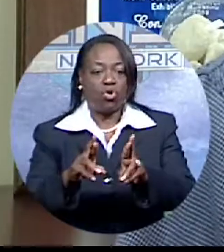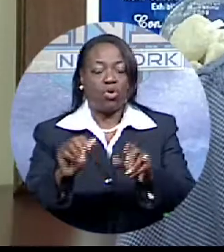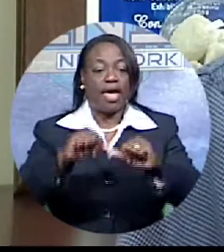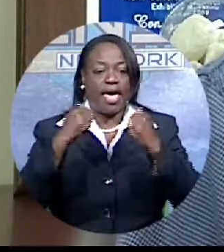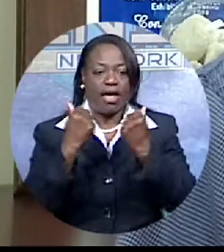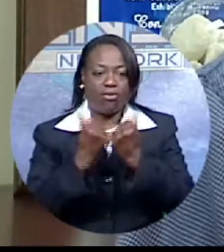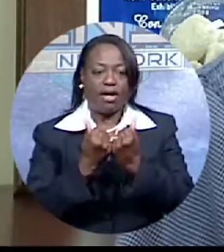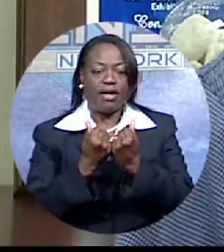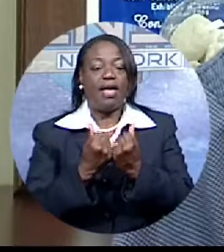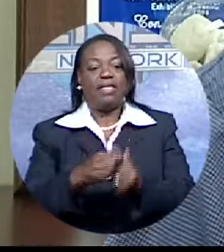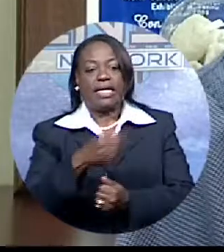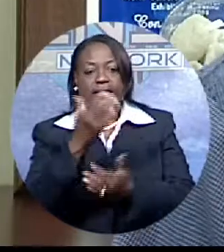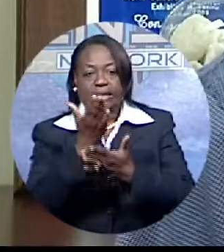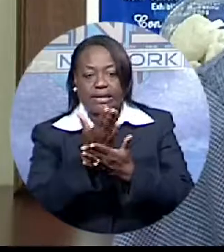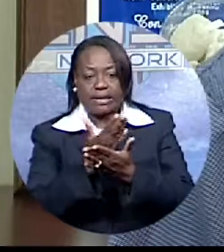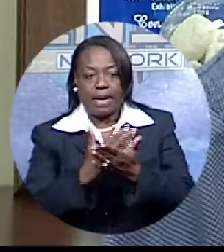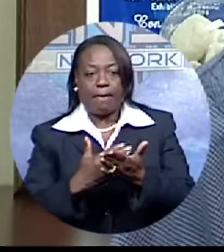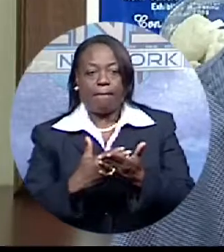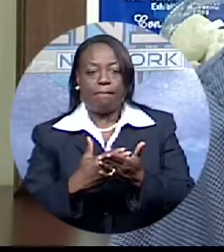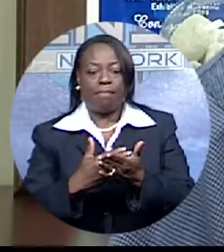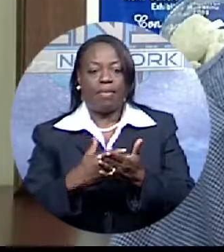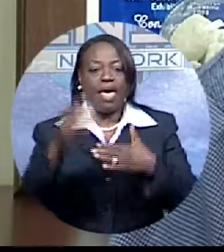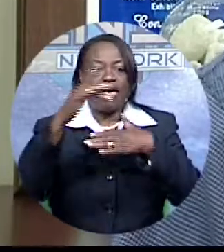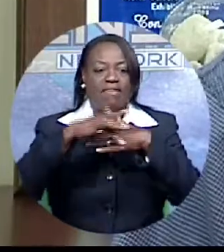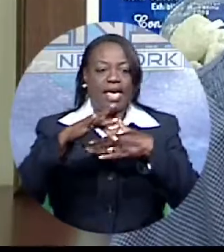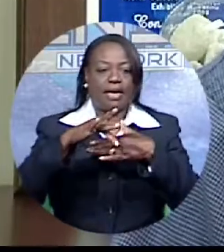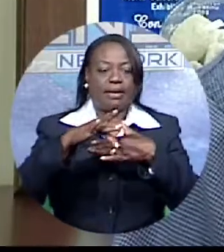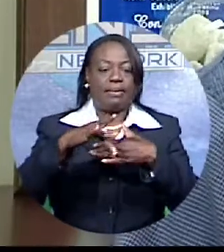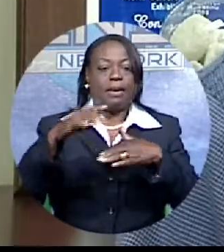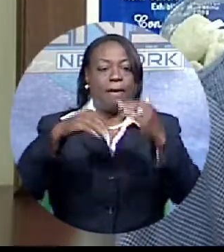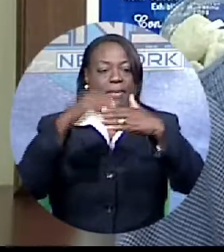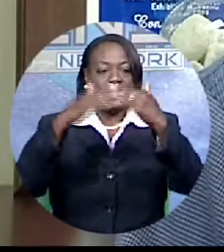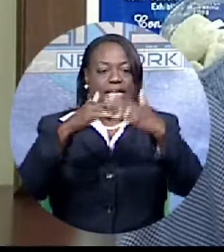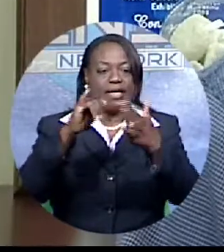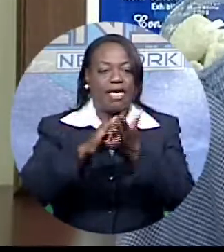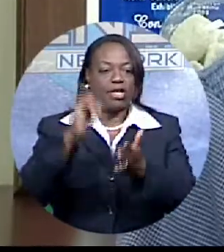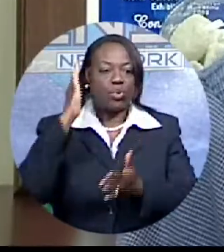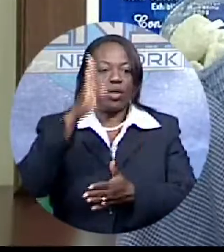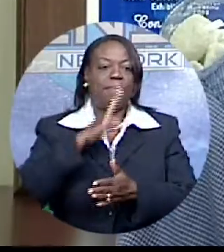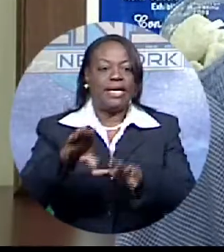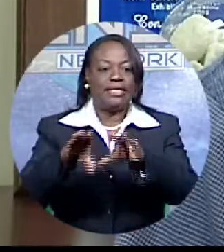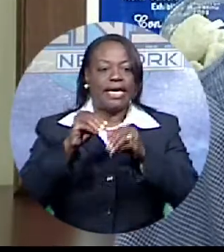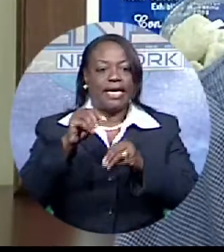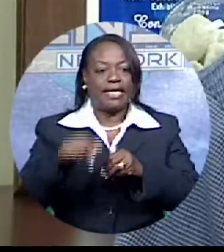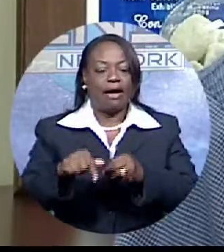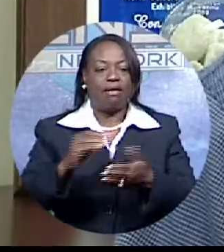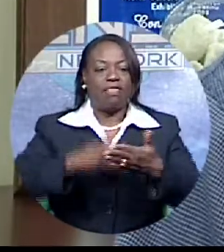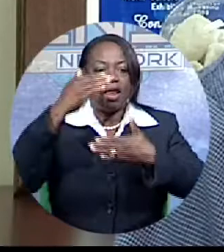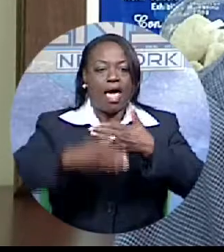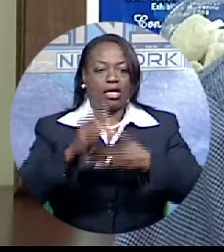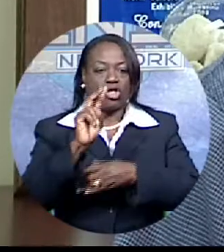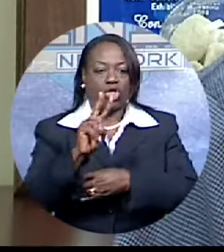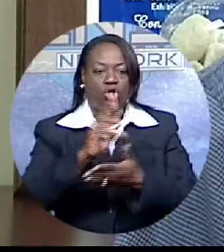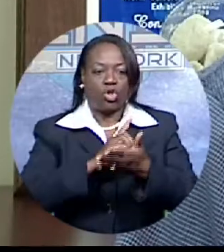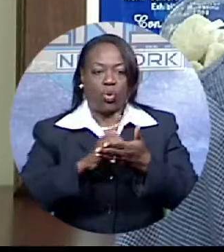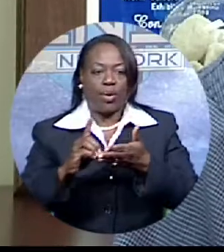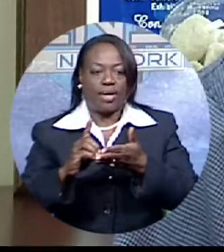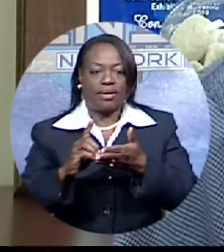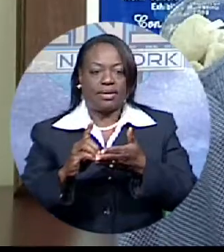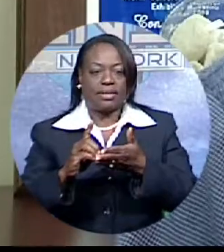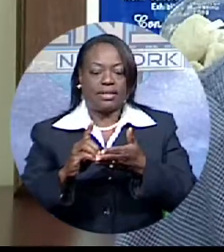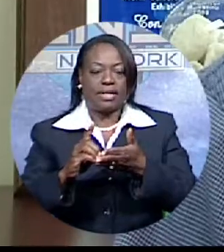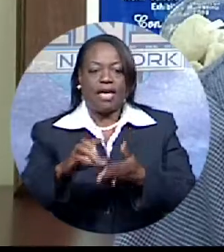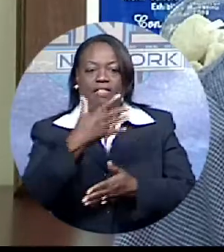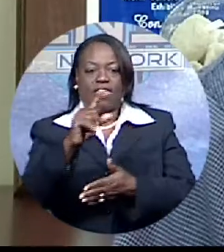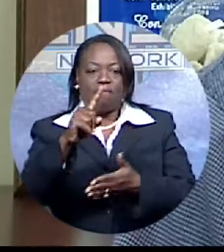vacant buildings, but the vacant buildings will be taken down. They will be taken down probably in the next 2 weeks. They'll be out of there. They already